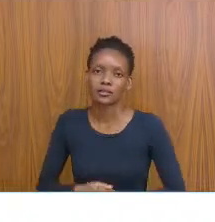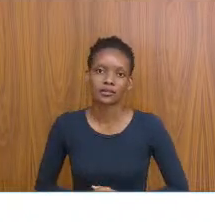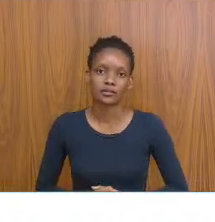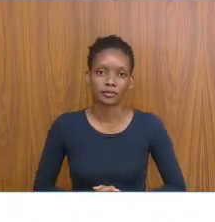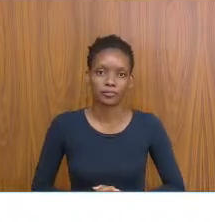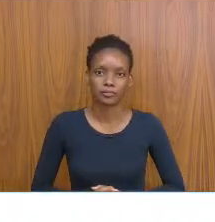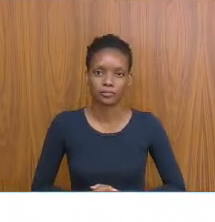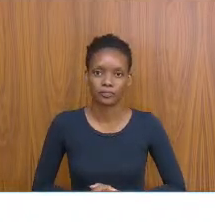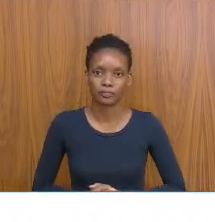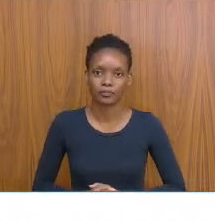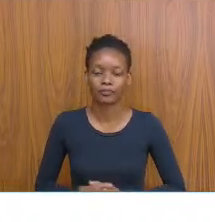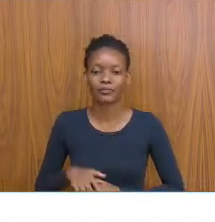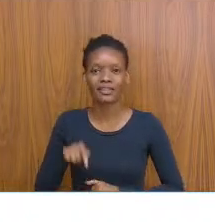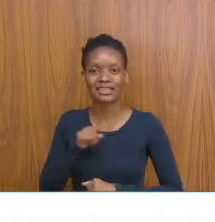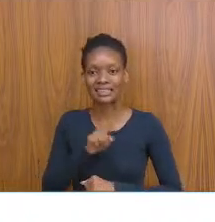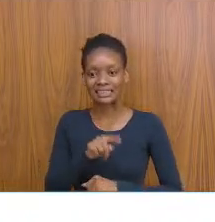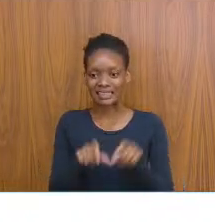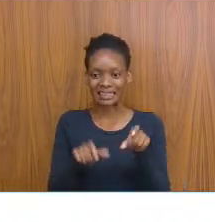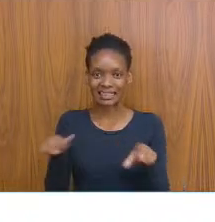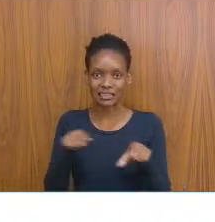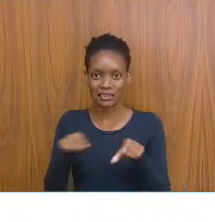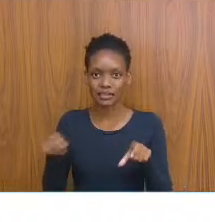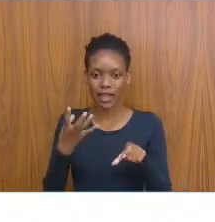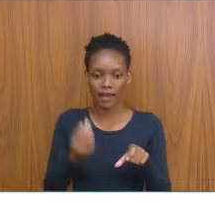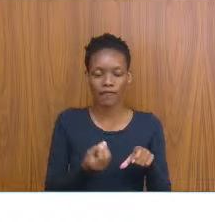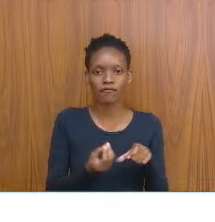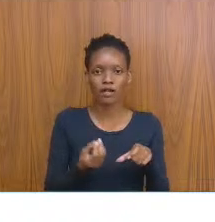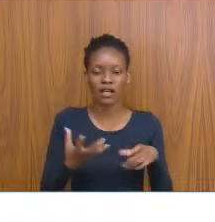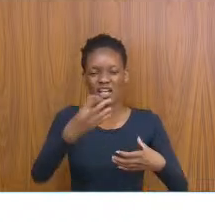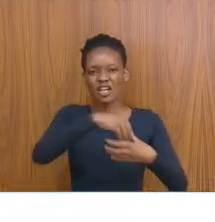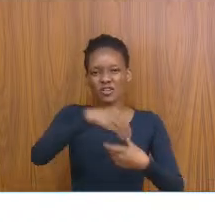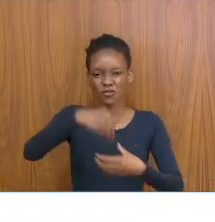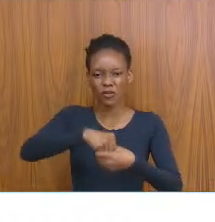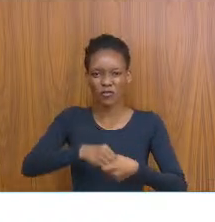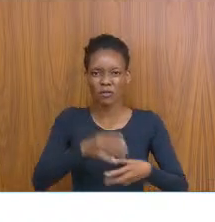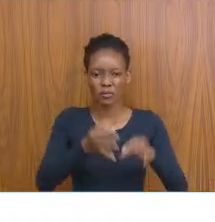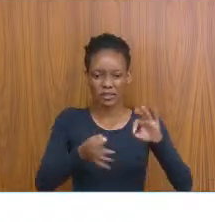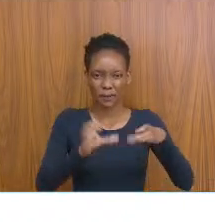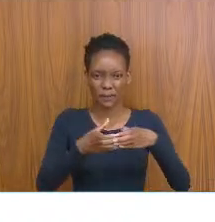These candidates are spread across 8 political parties.